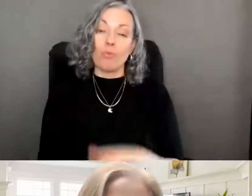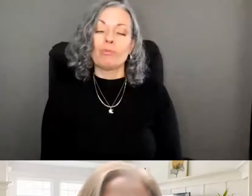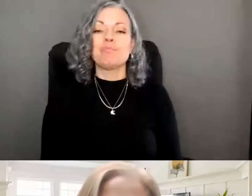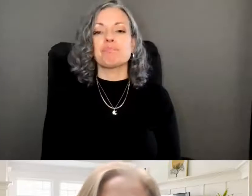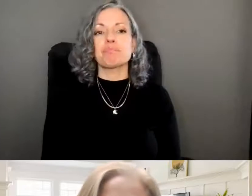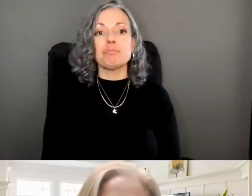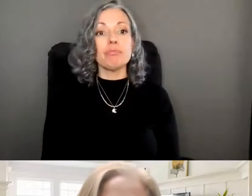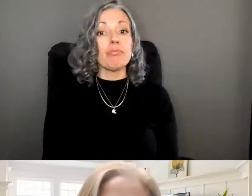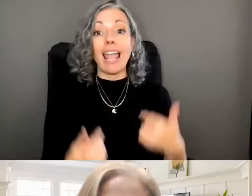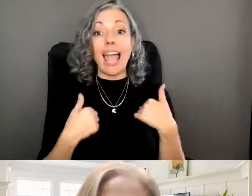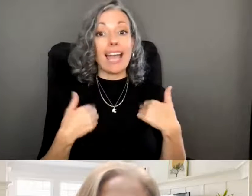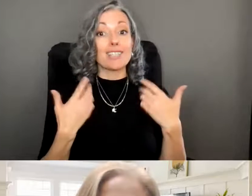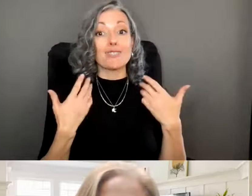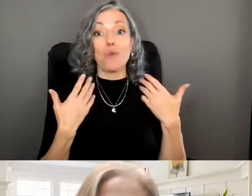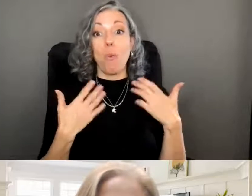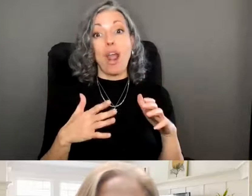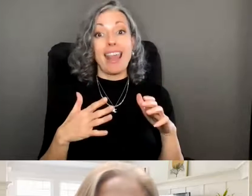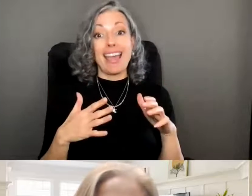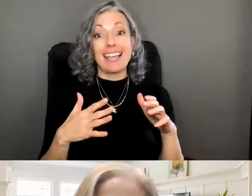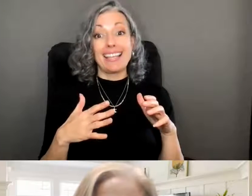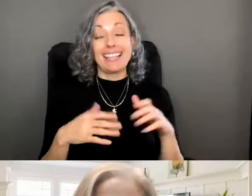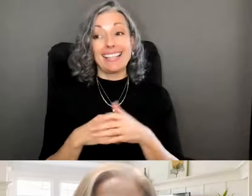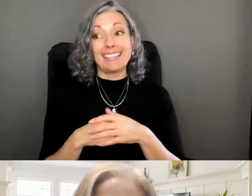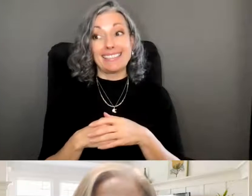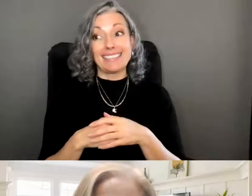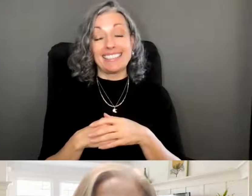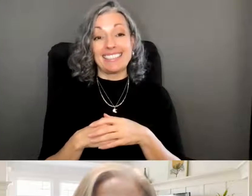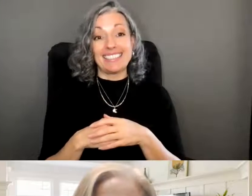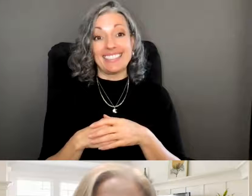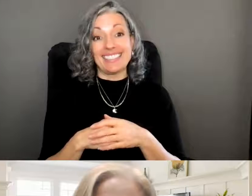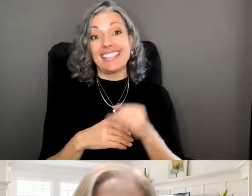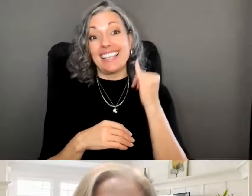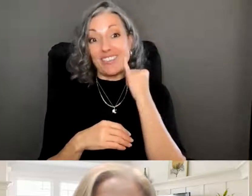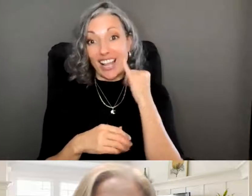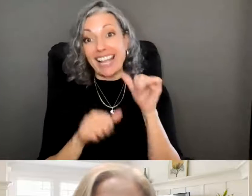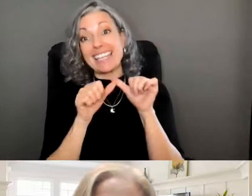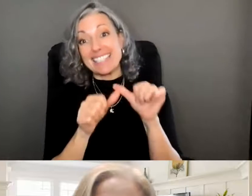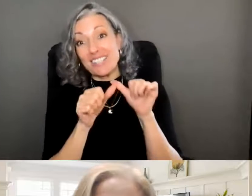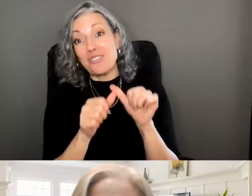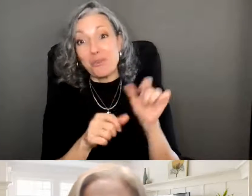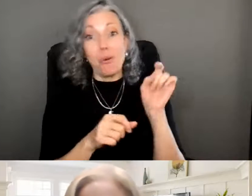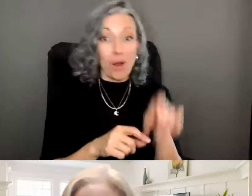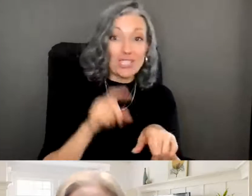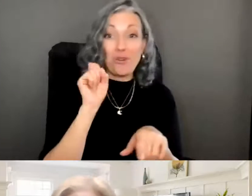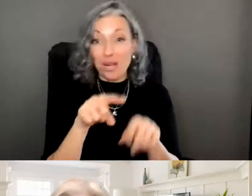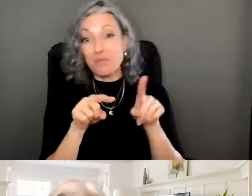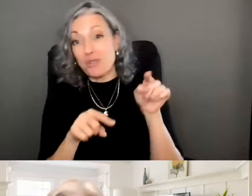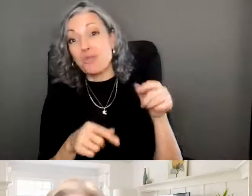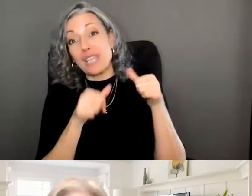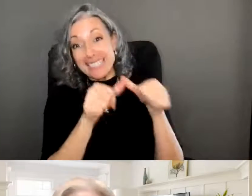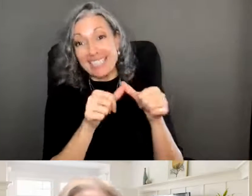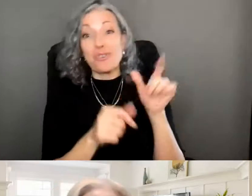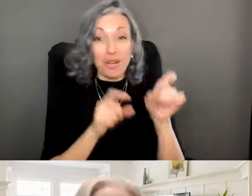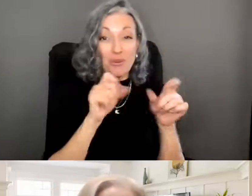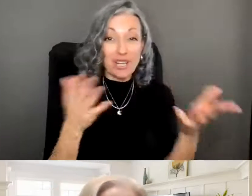I don't want to. I'm sure if I kept prompting questions, you could keep bringing them, and